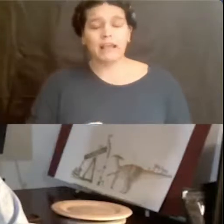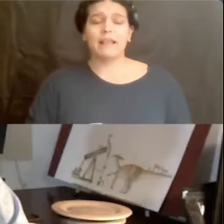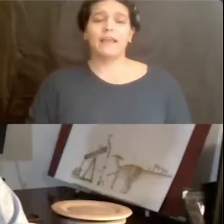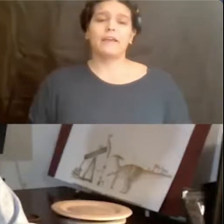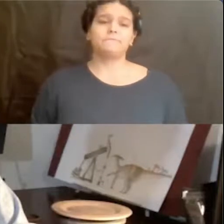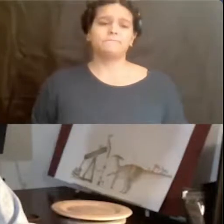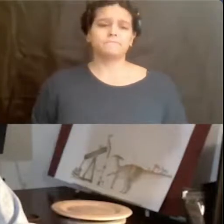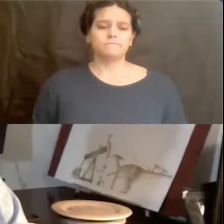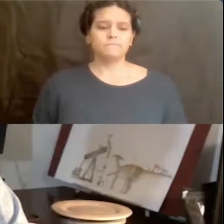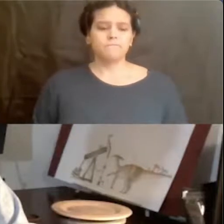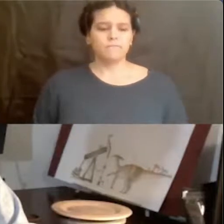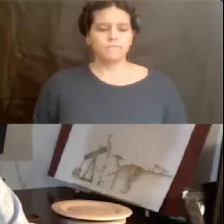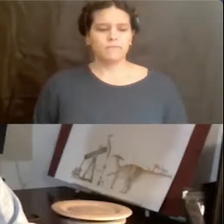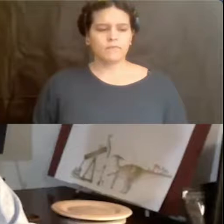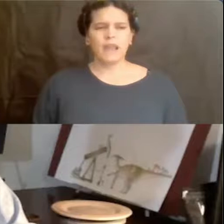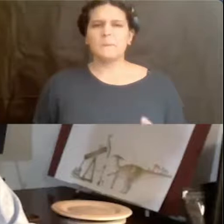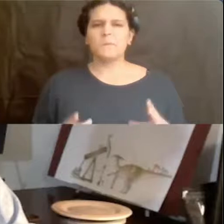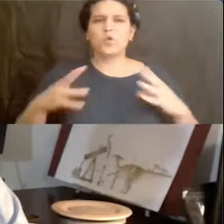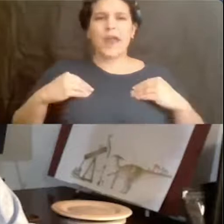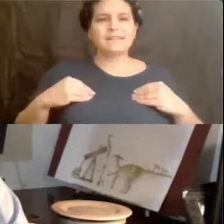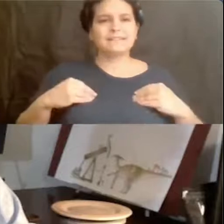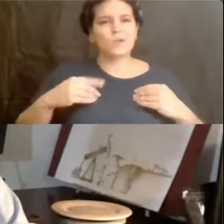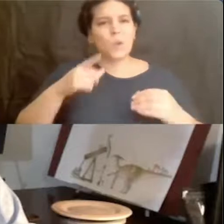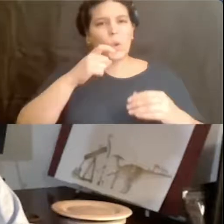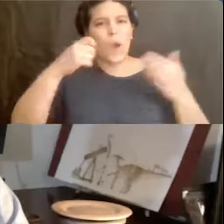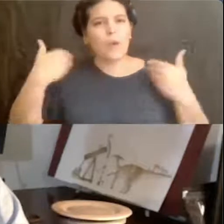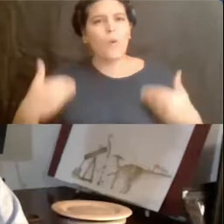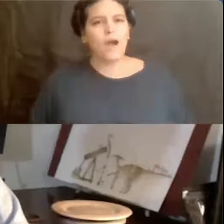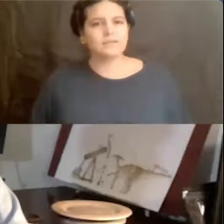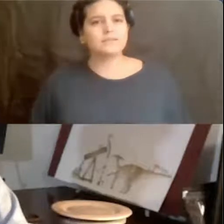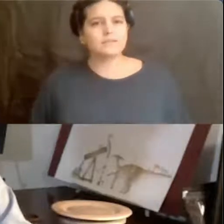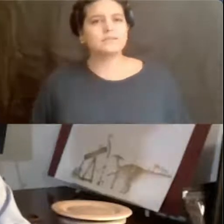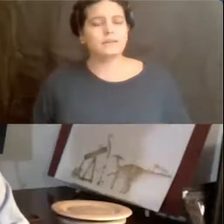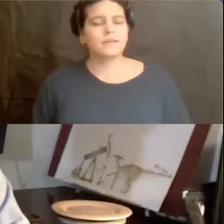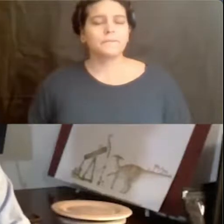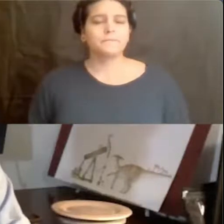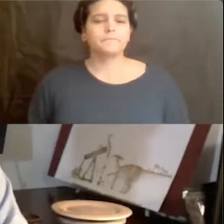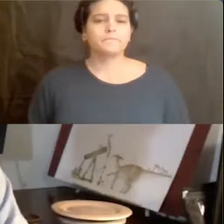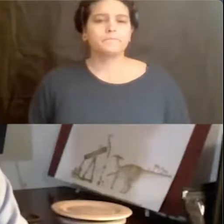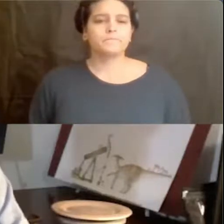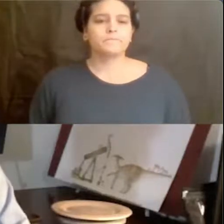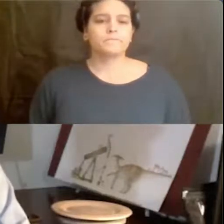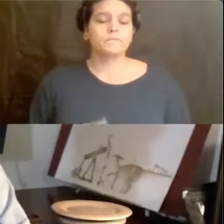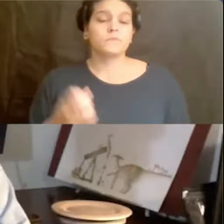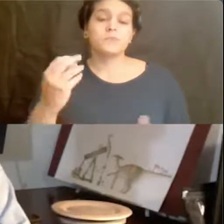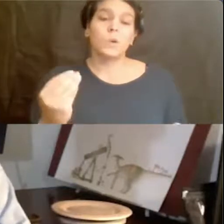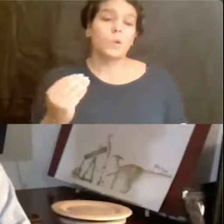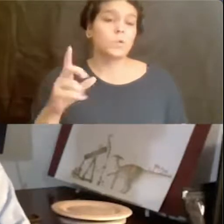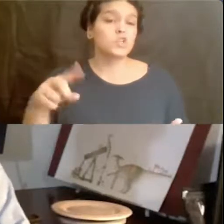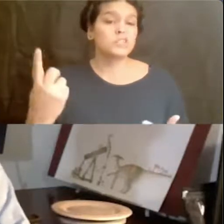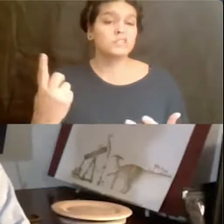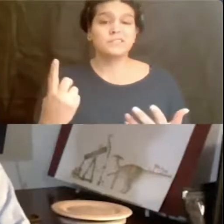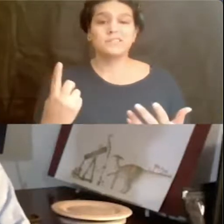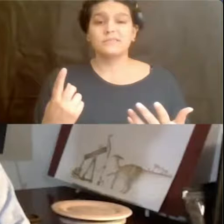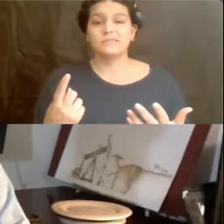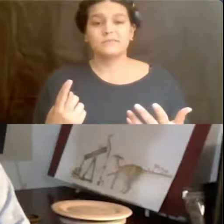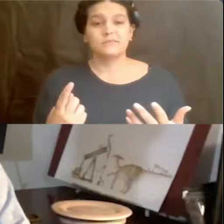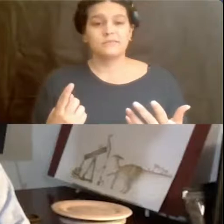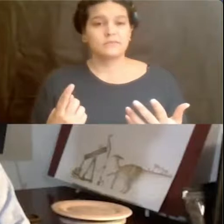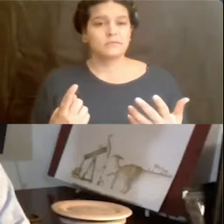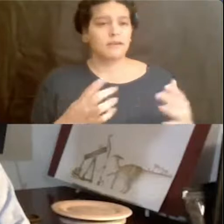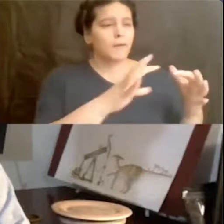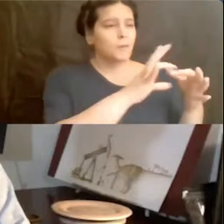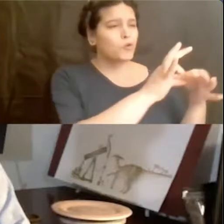I really embraced being who I was. And so just bringing that together